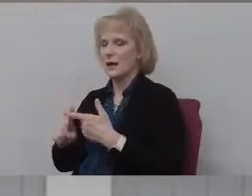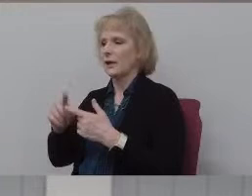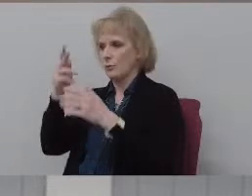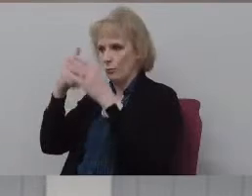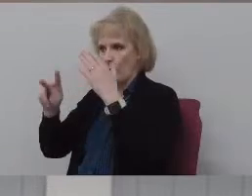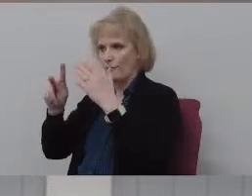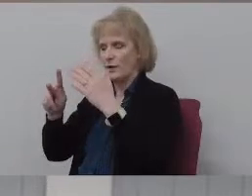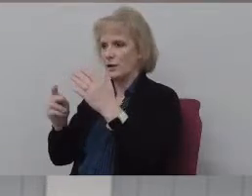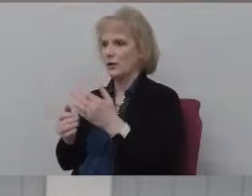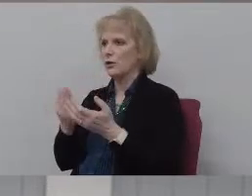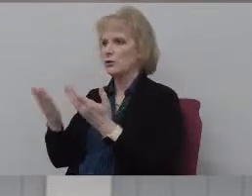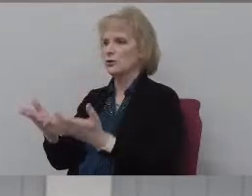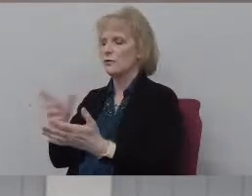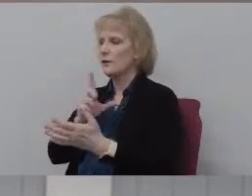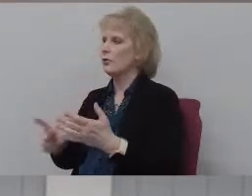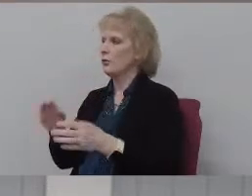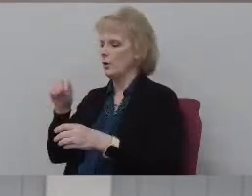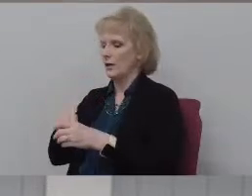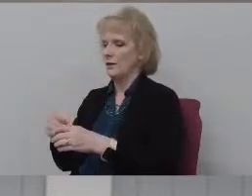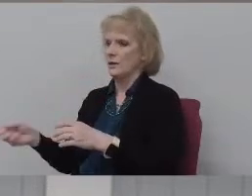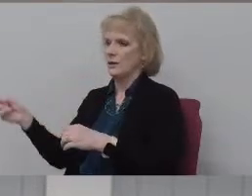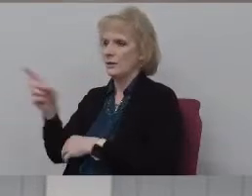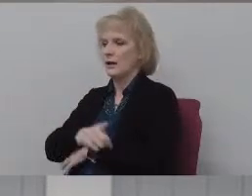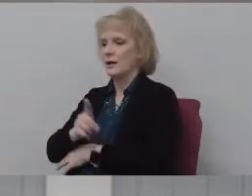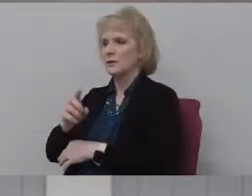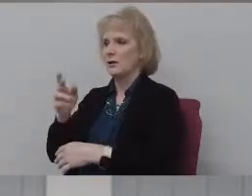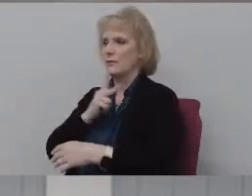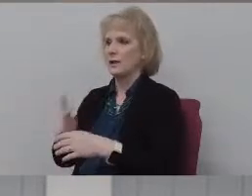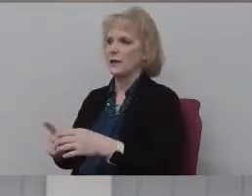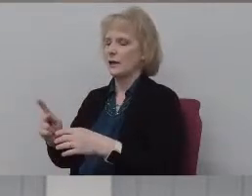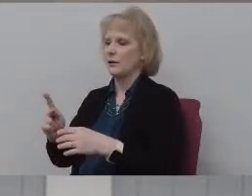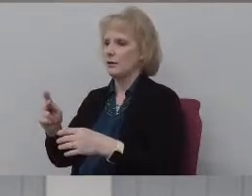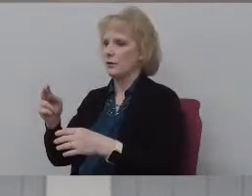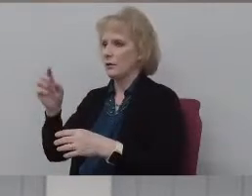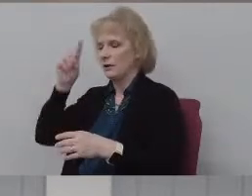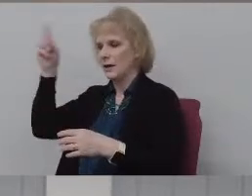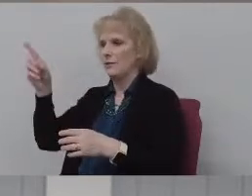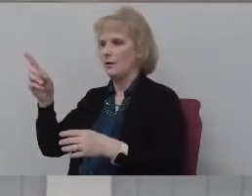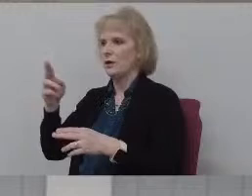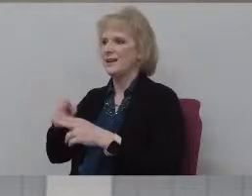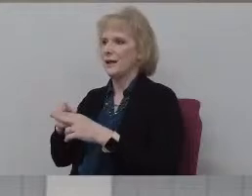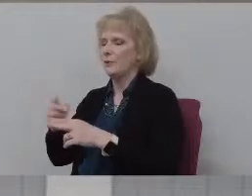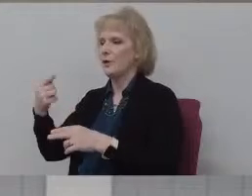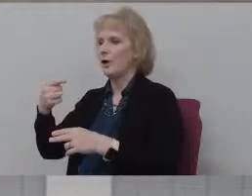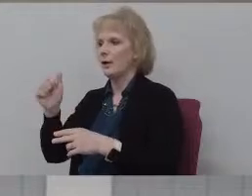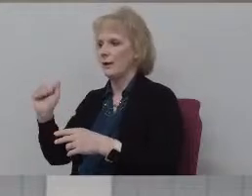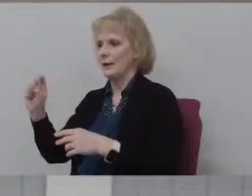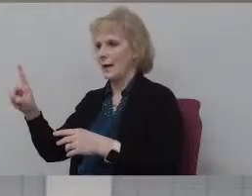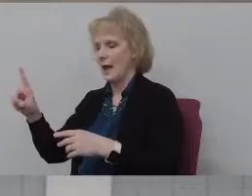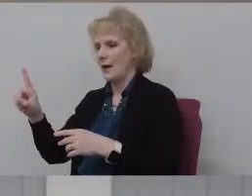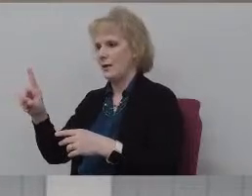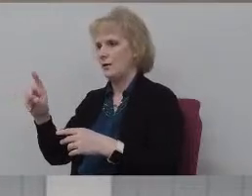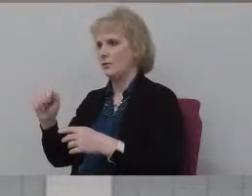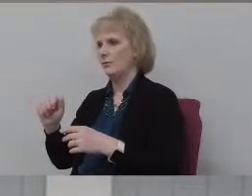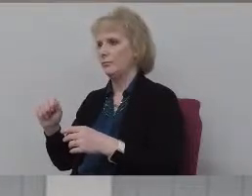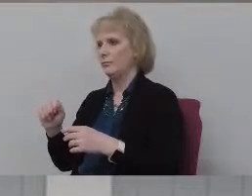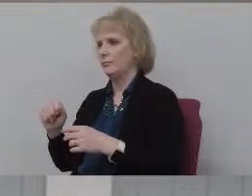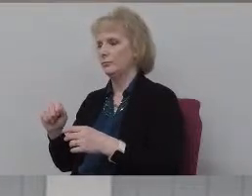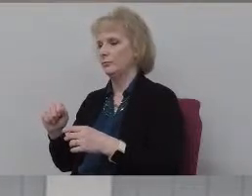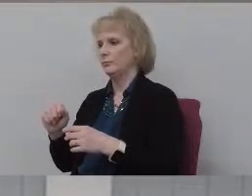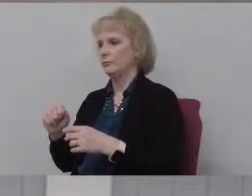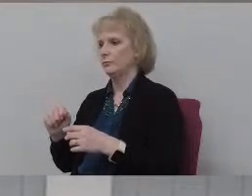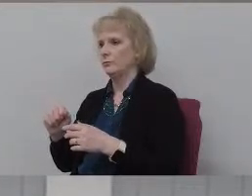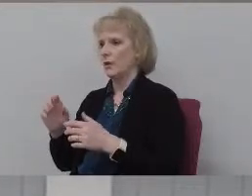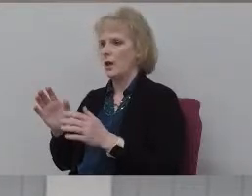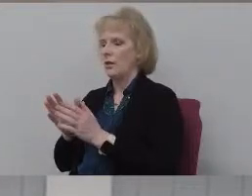second prophet serving the Lord in the days of King David by the name of Gad. And this is the reason why it's important for me to tell you that is because the books